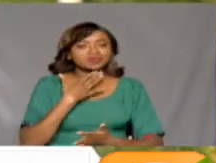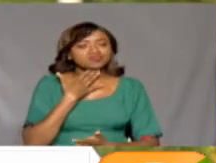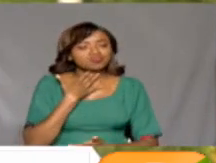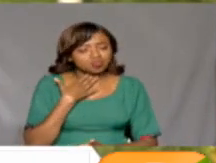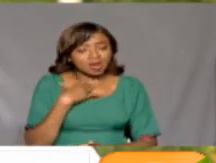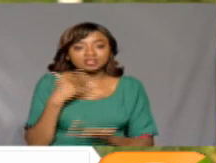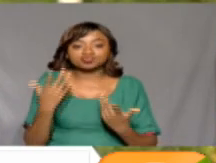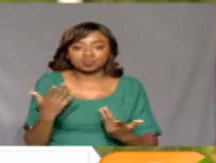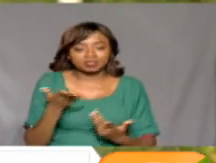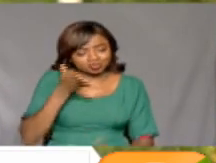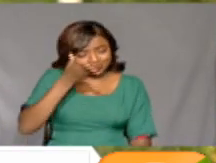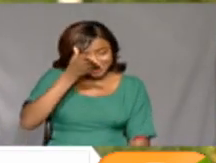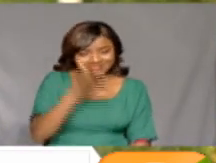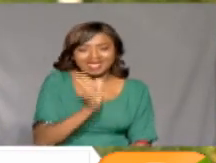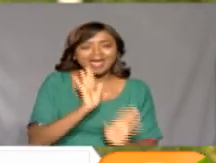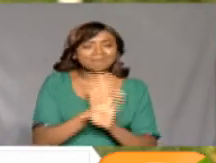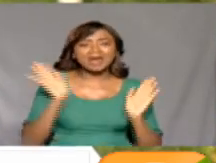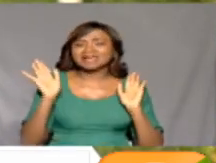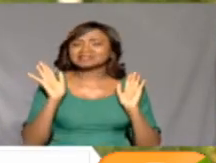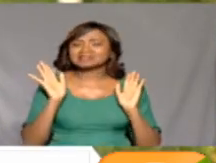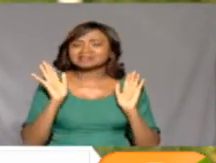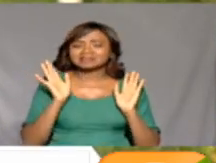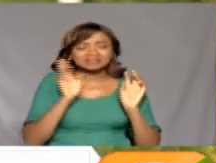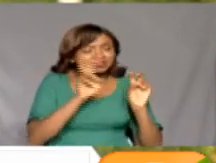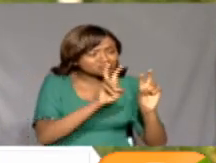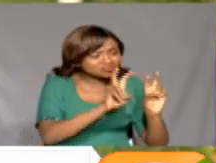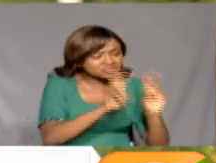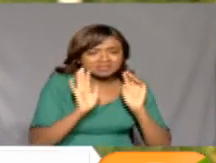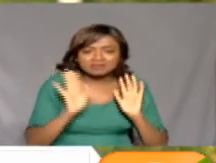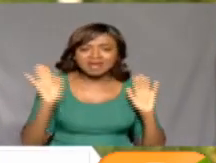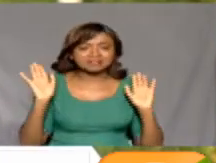there just to give him my respects